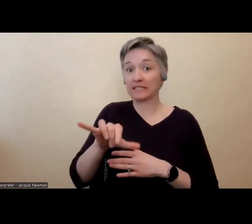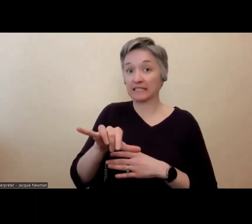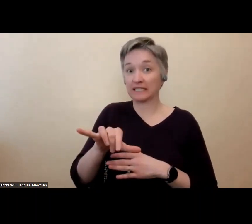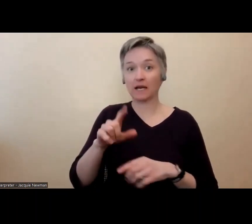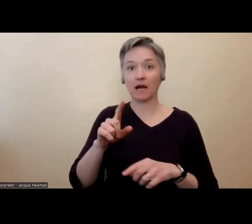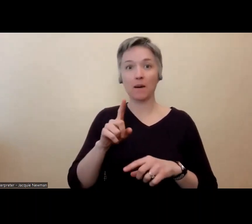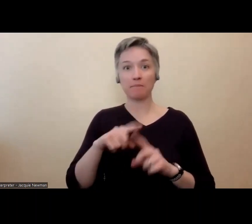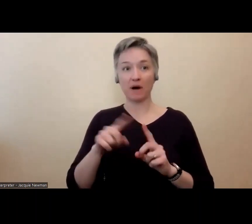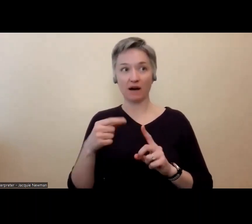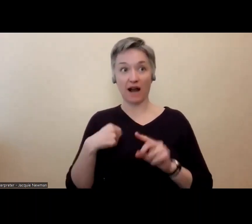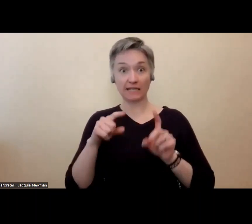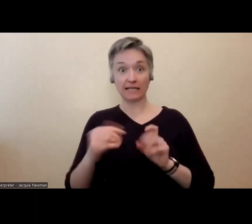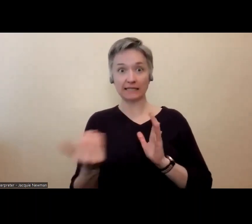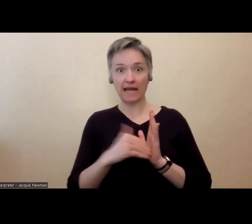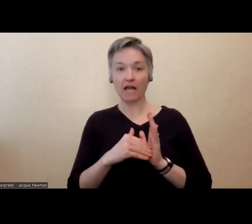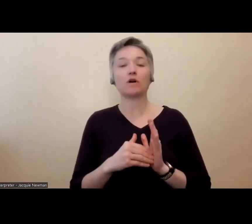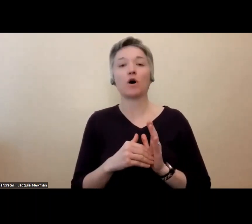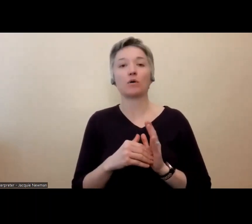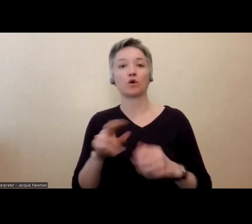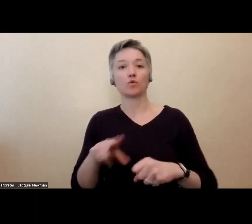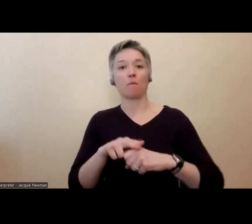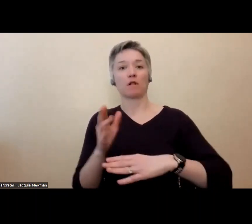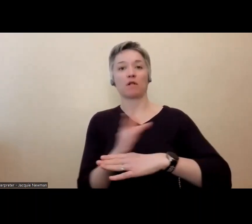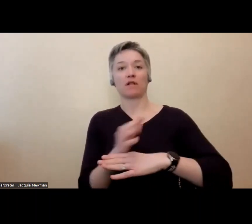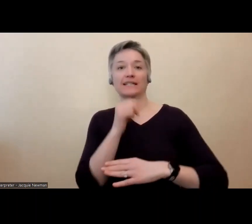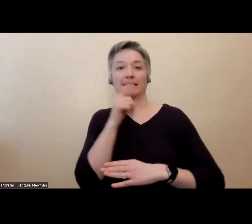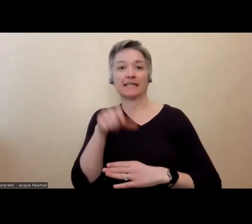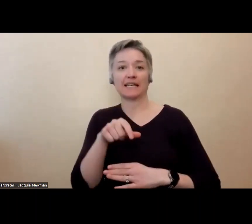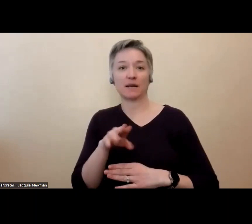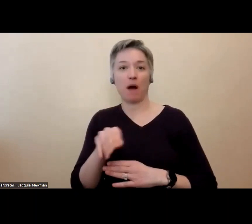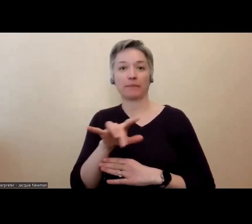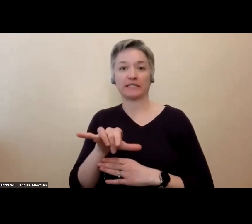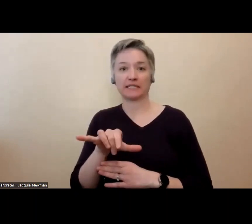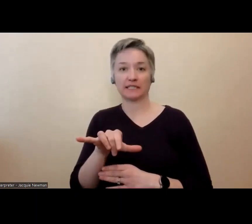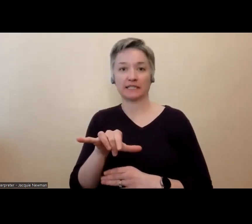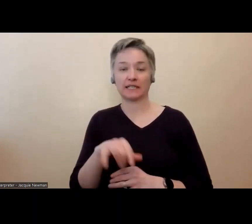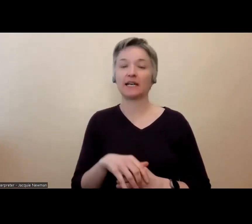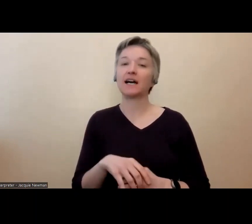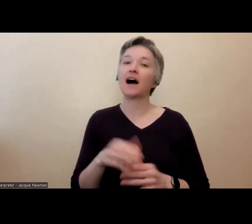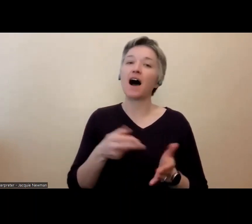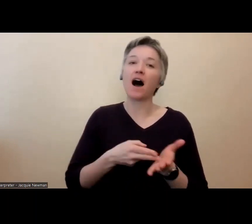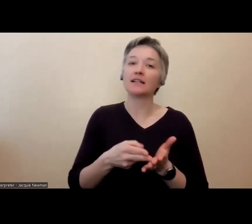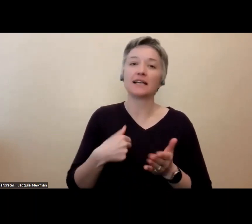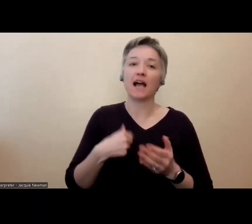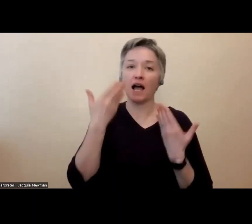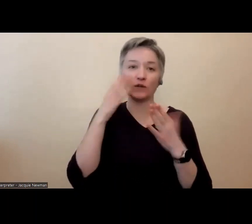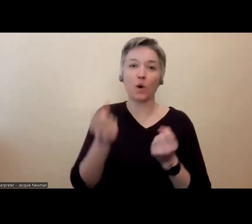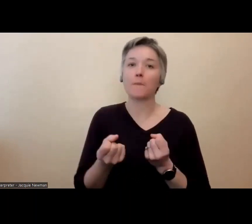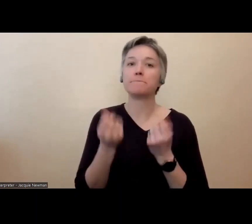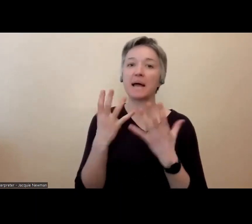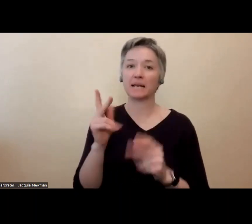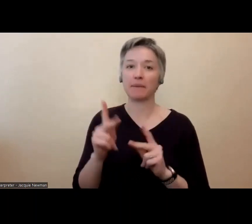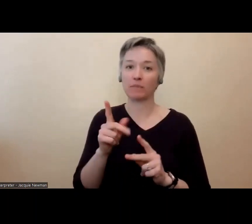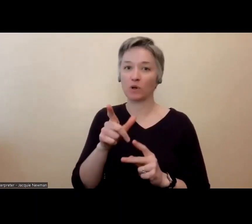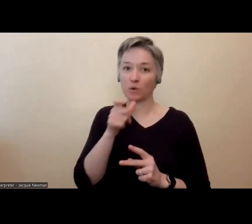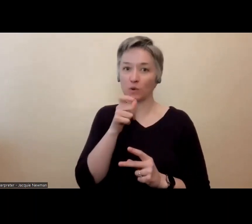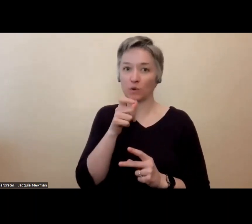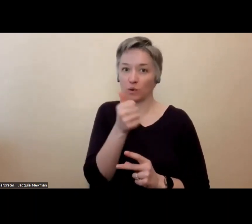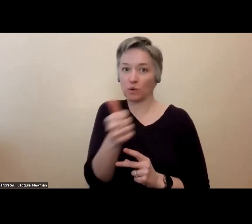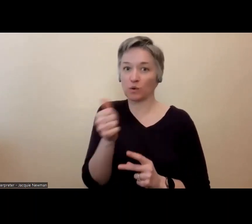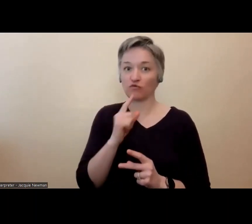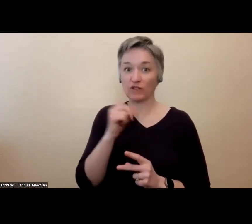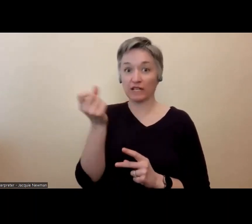need a biopsy. And if you think about it, I don't know a lot of people who are out there who would really understand